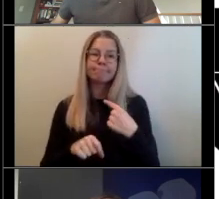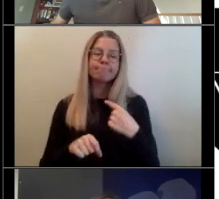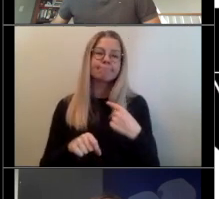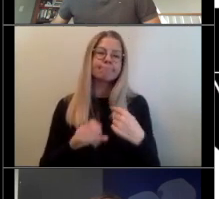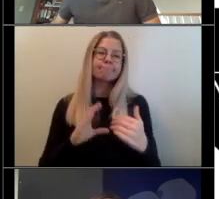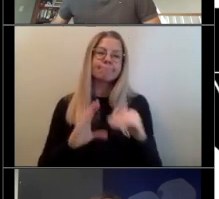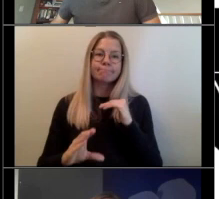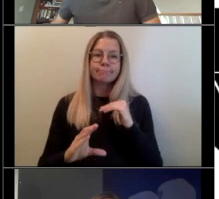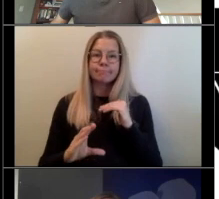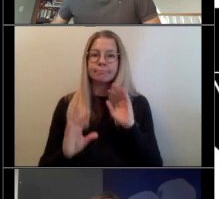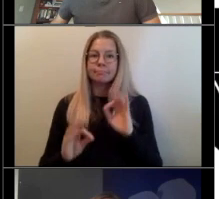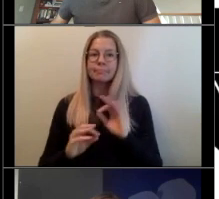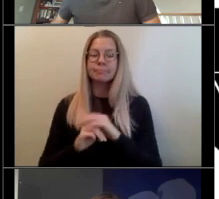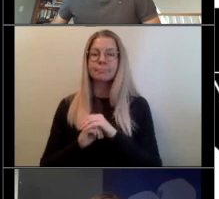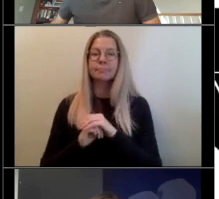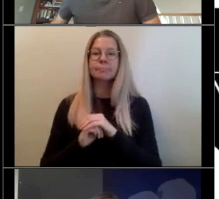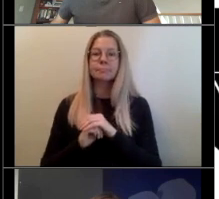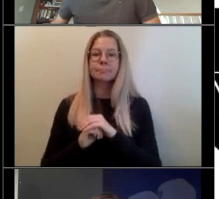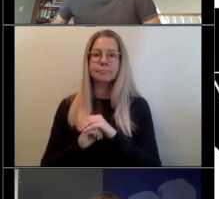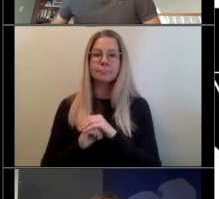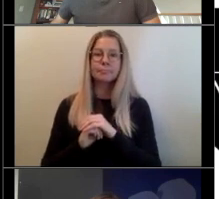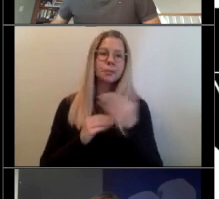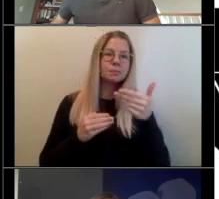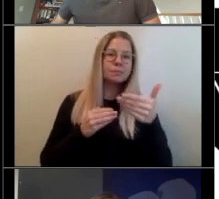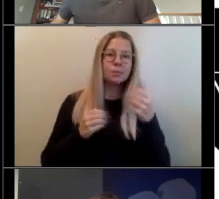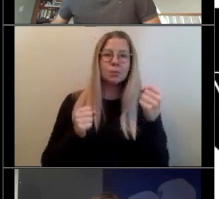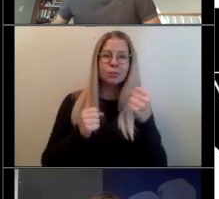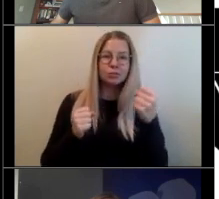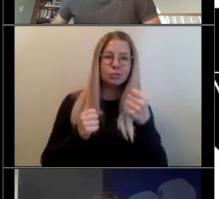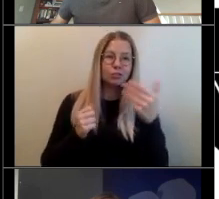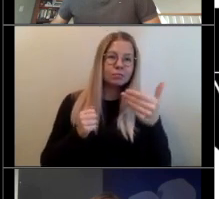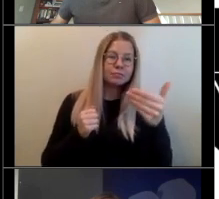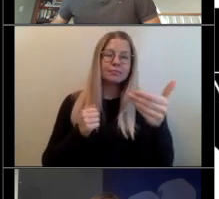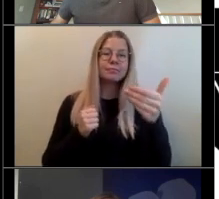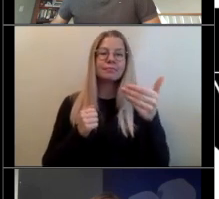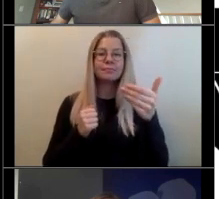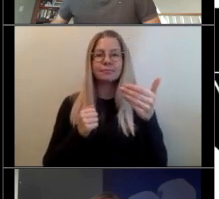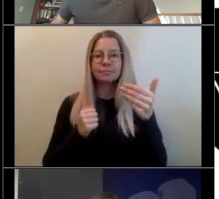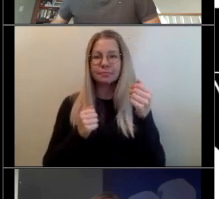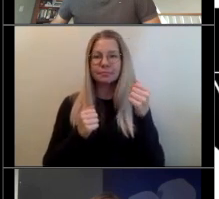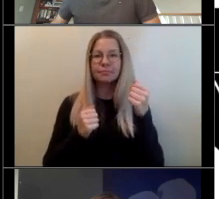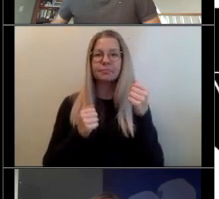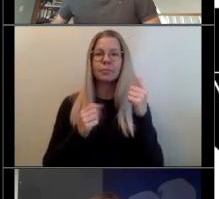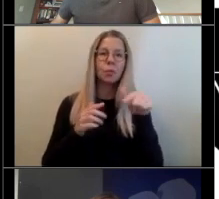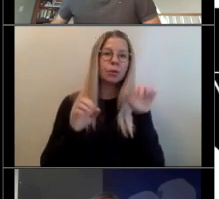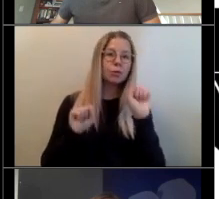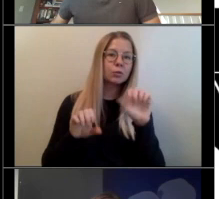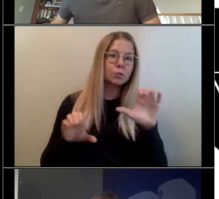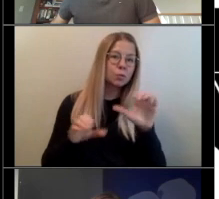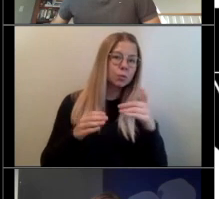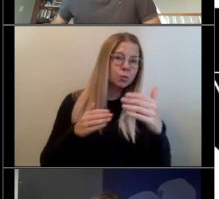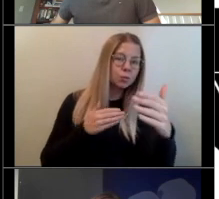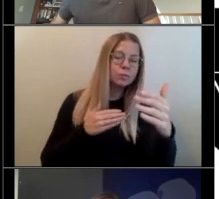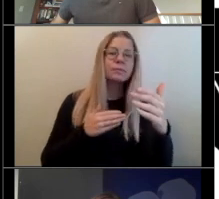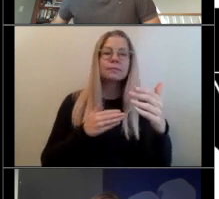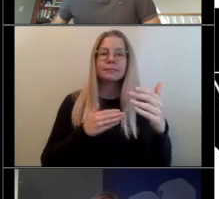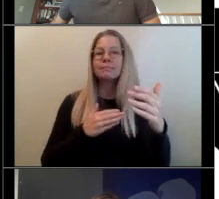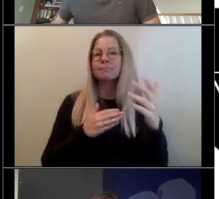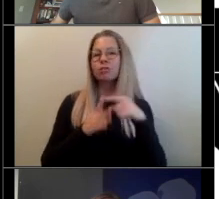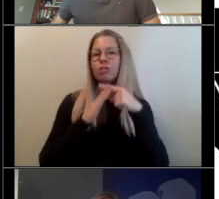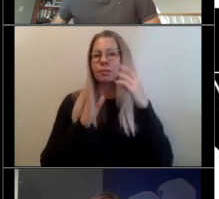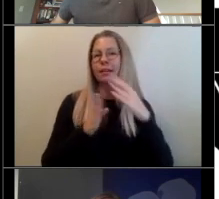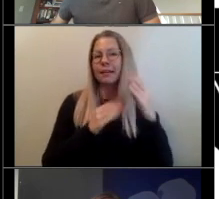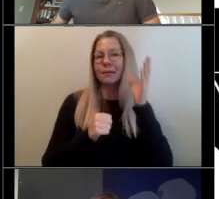be thinking about the winter months and what might happen then. So thank you